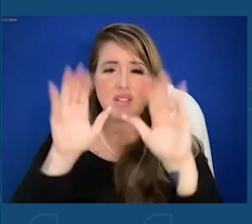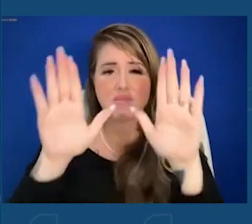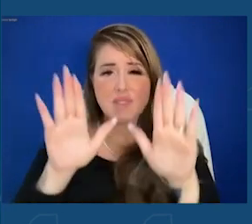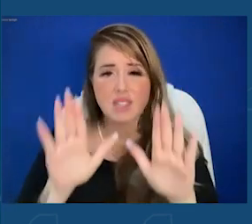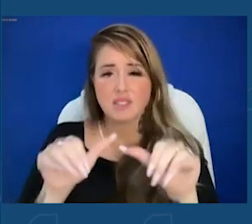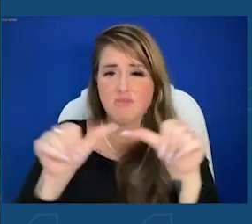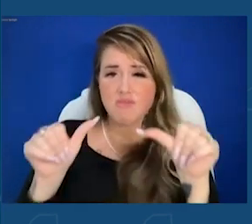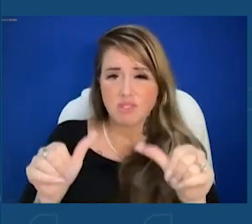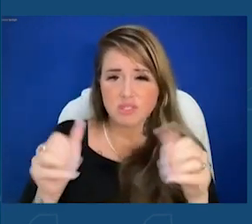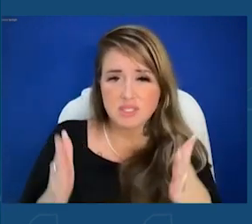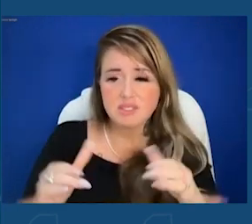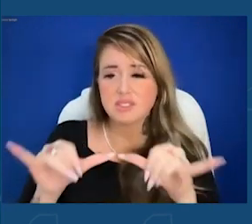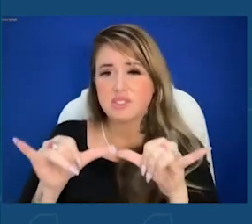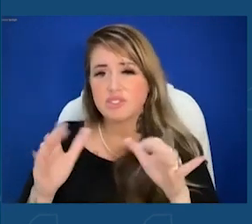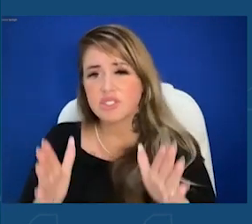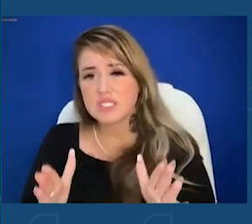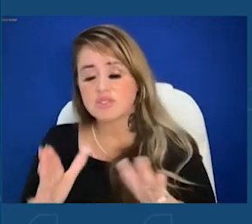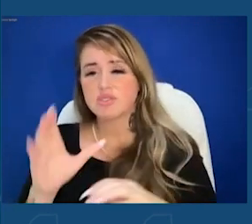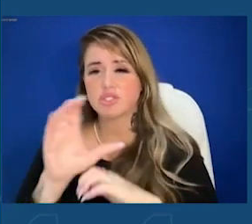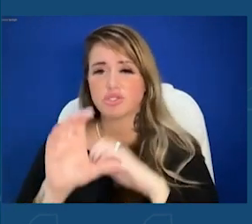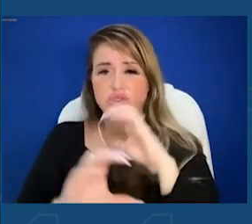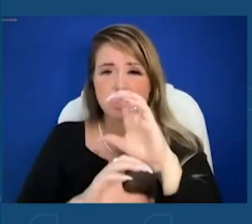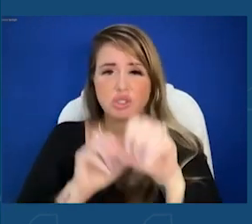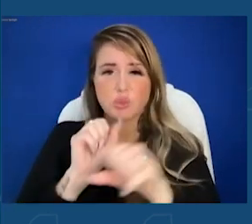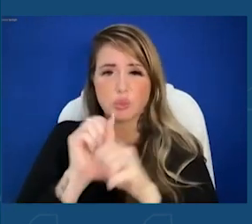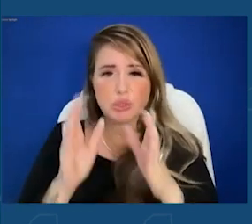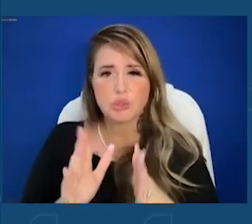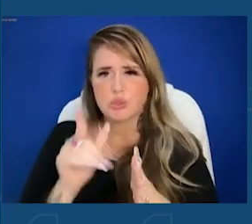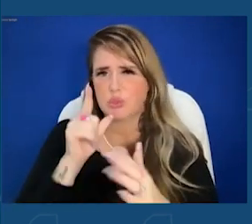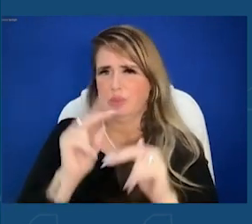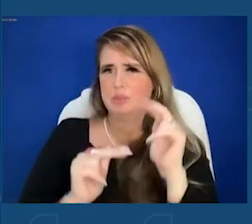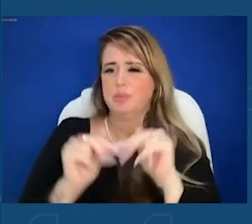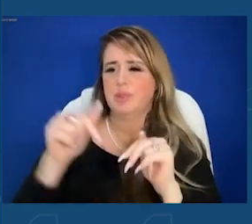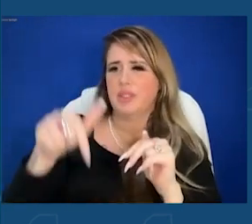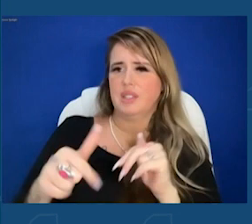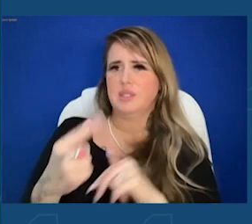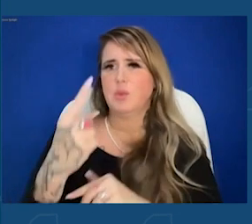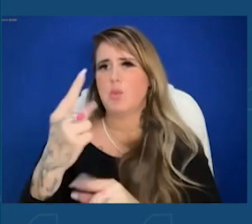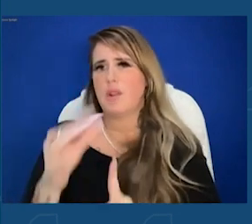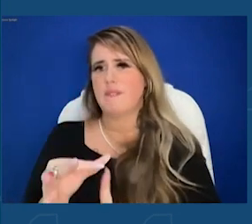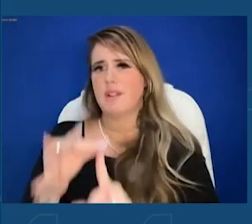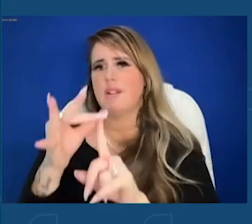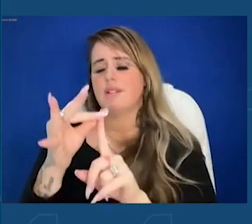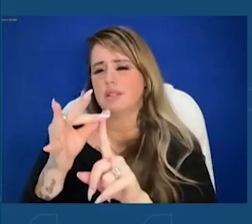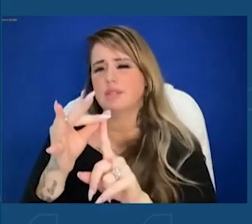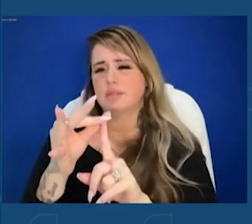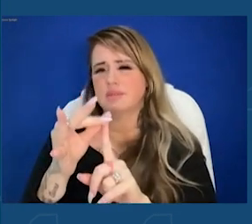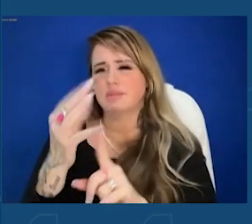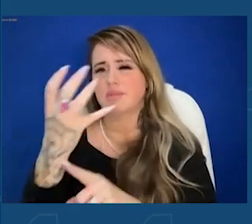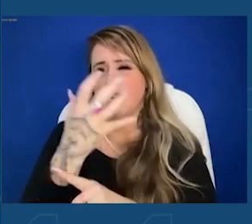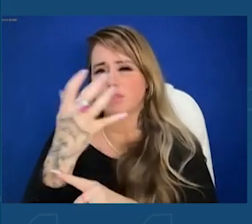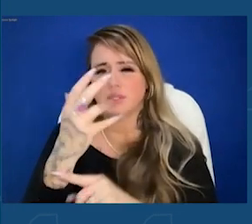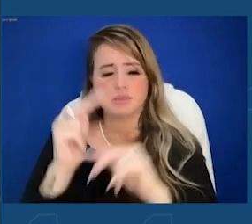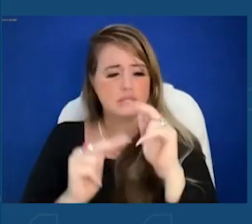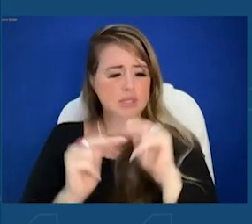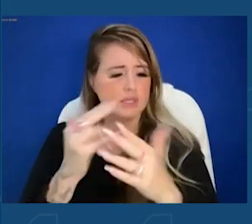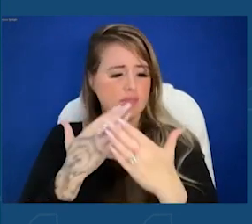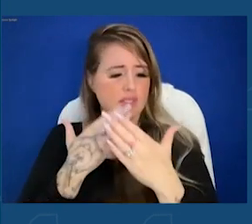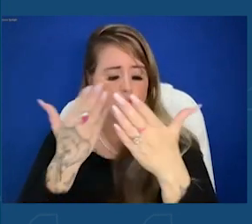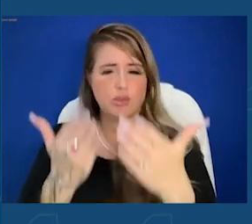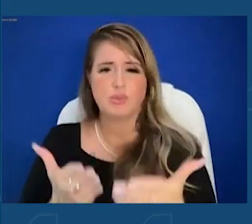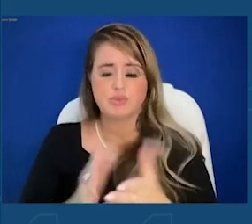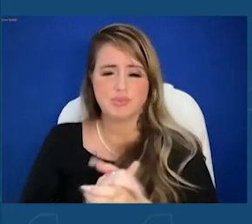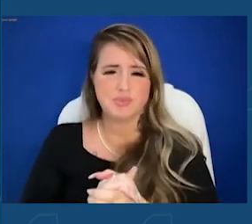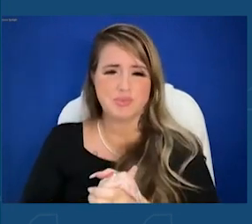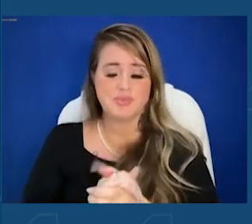engineers, construction workers who built this one-of-a-kind magnificent building, thank you. A